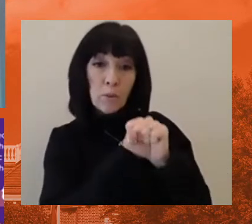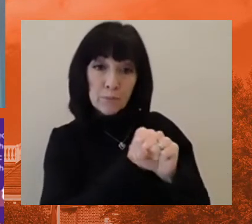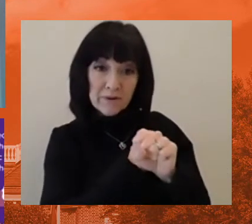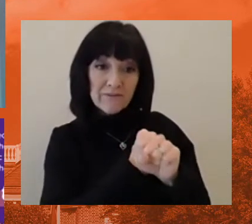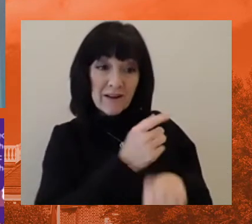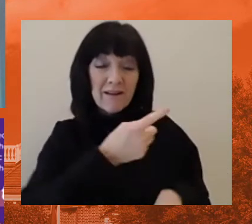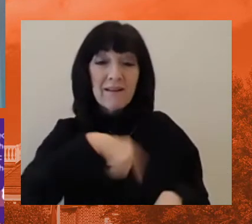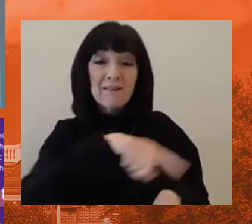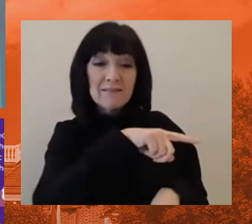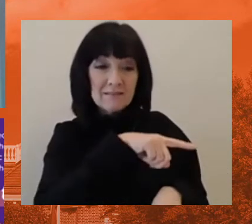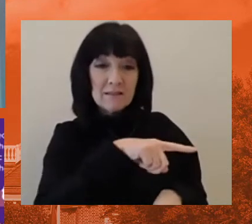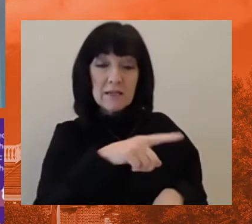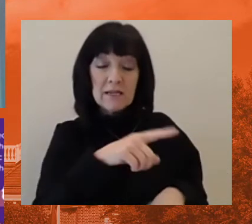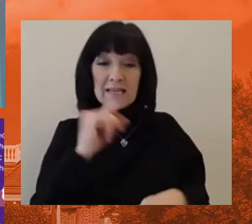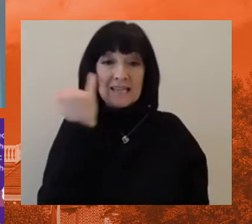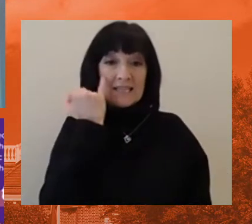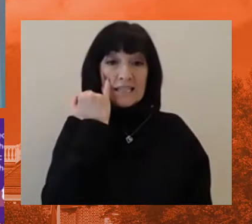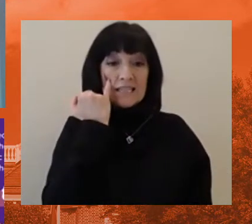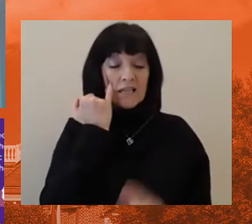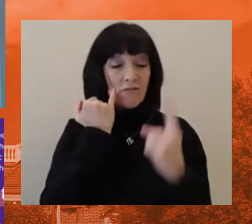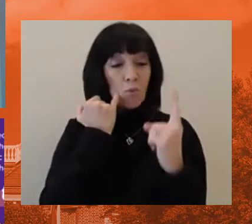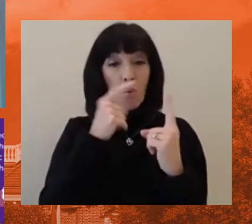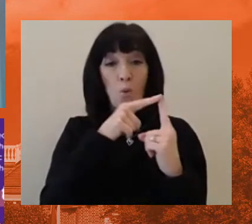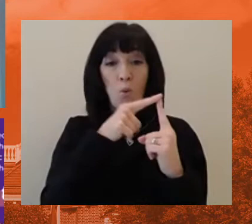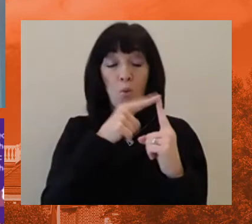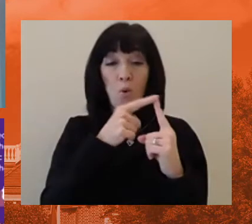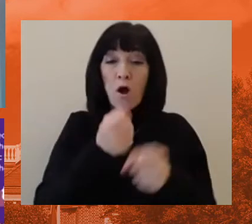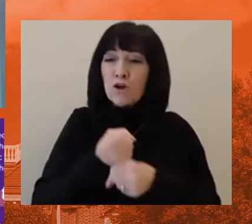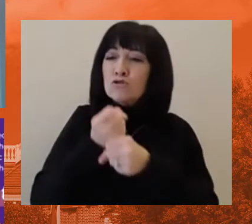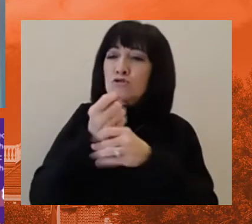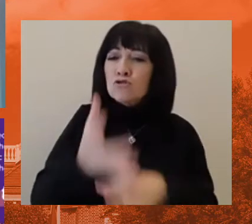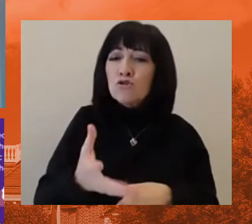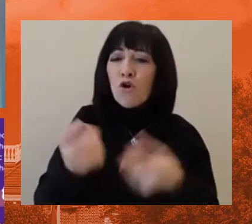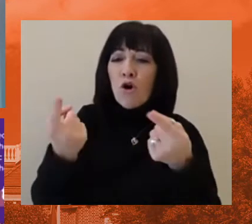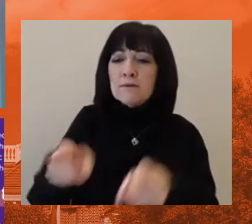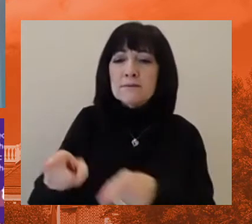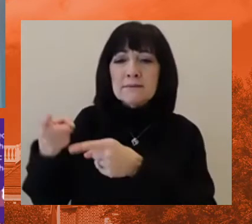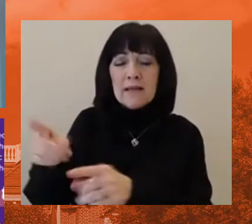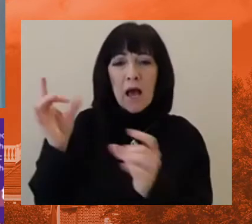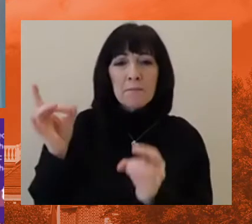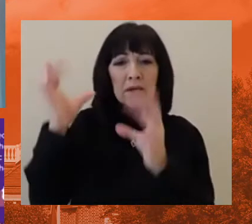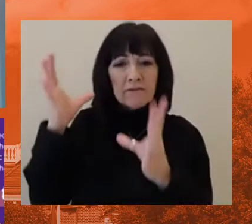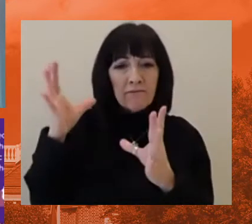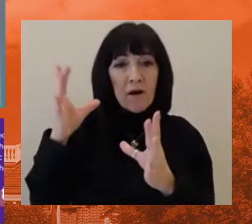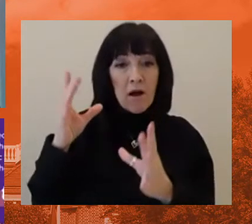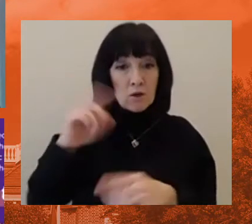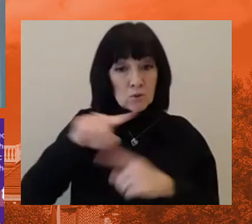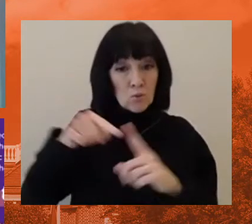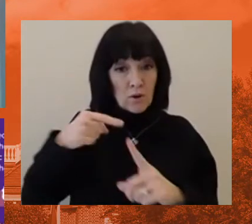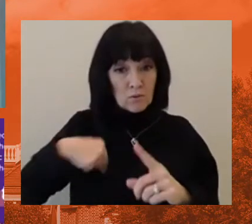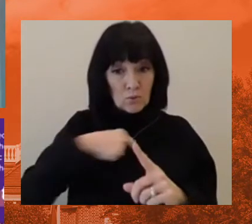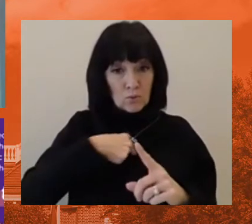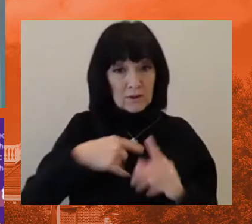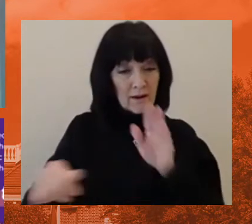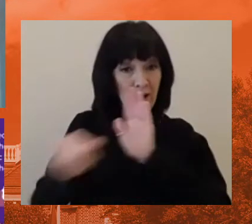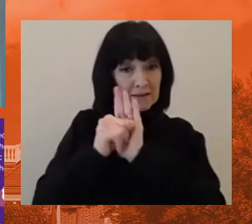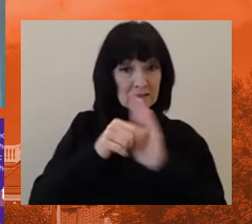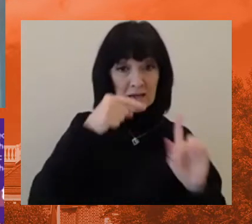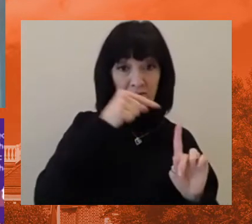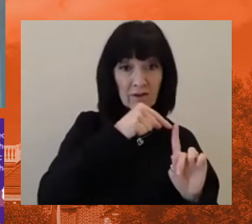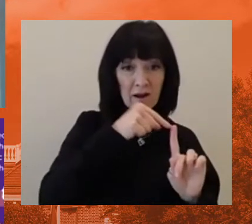address one root cause of violence, we inevitably positively